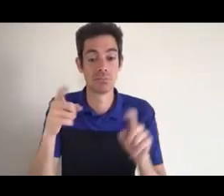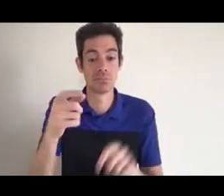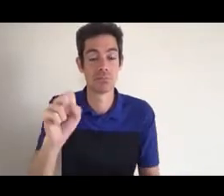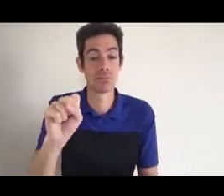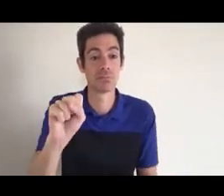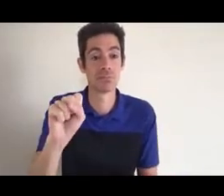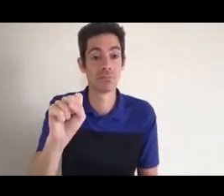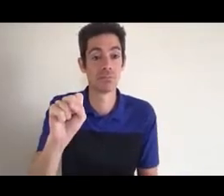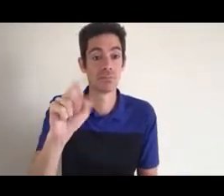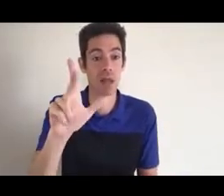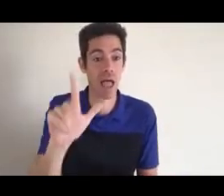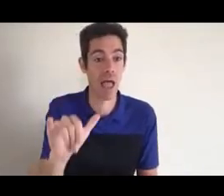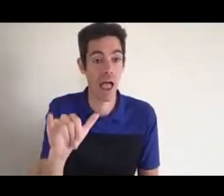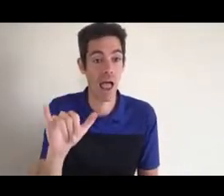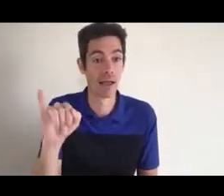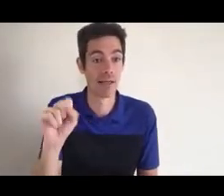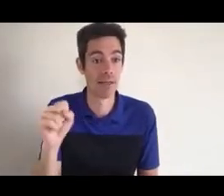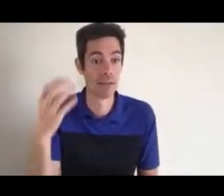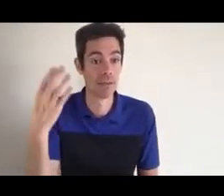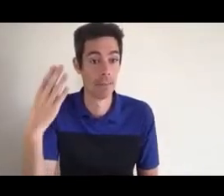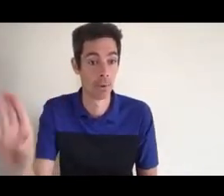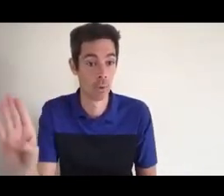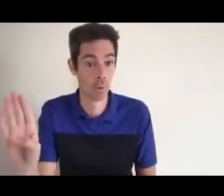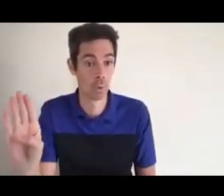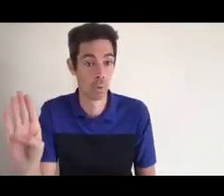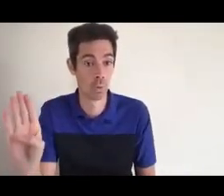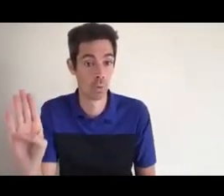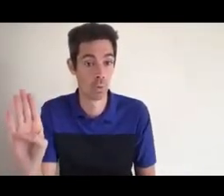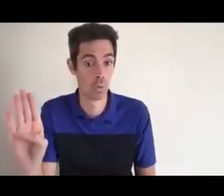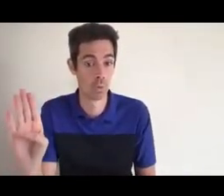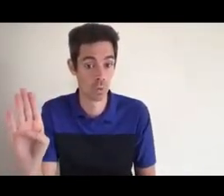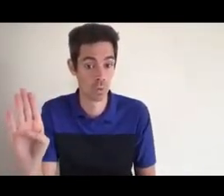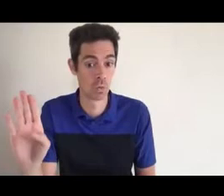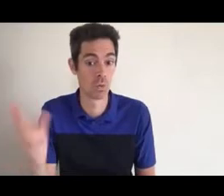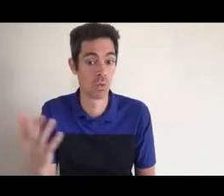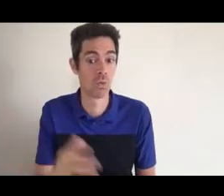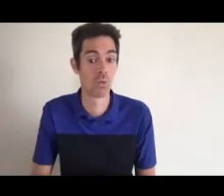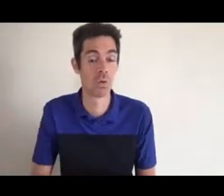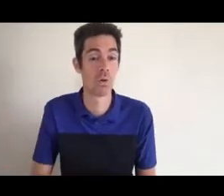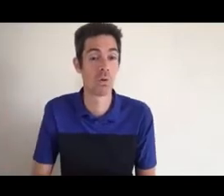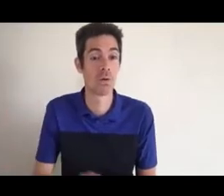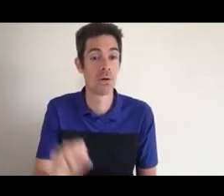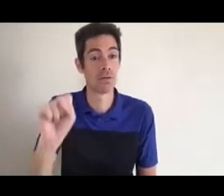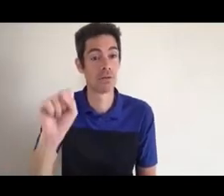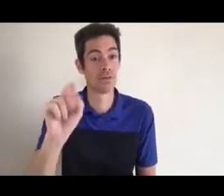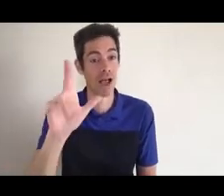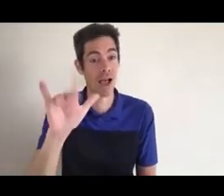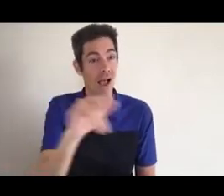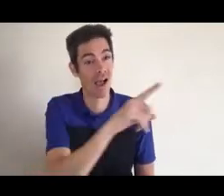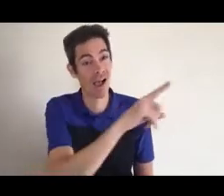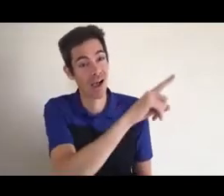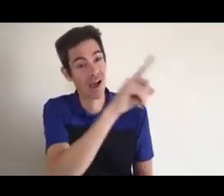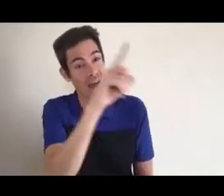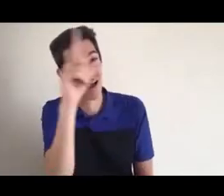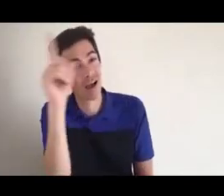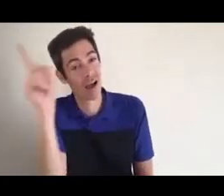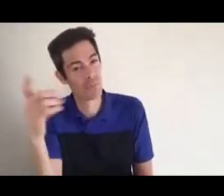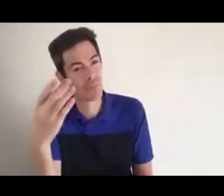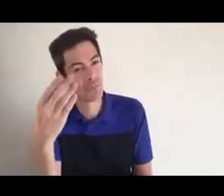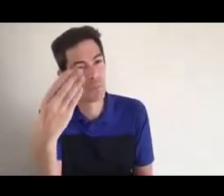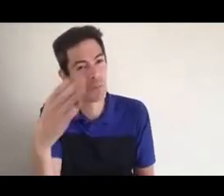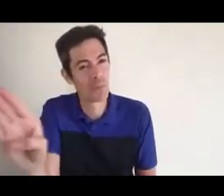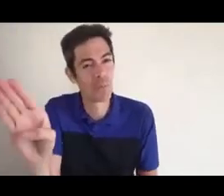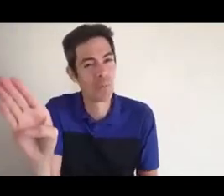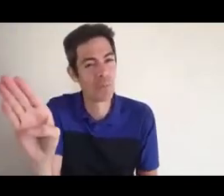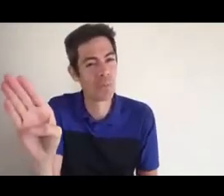repeated in space. It's just self. The sky is blue. This is a test.